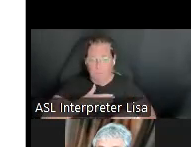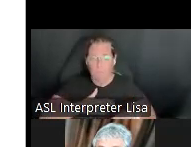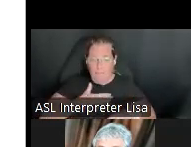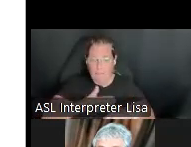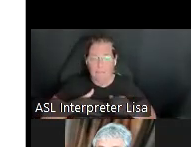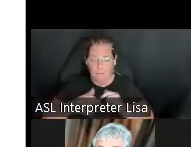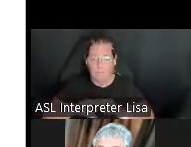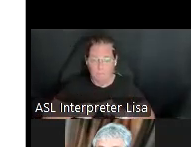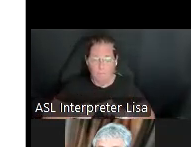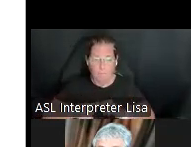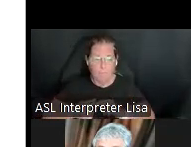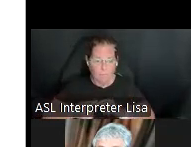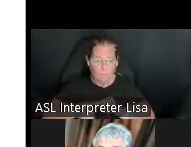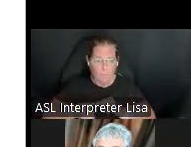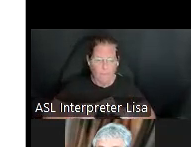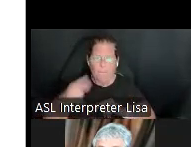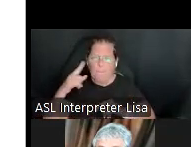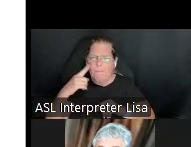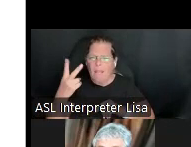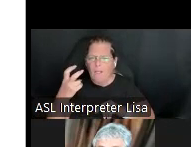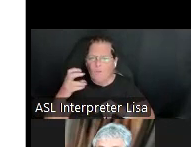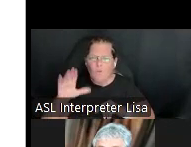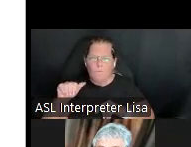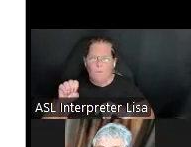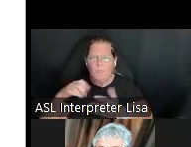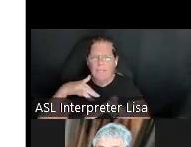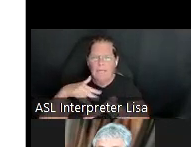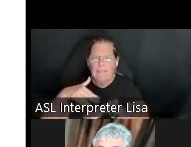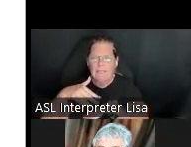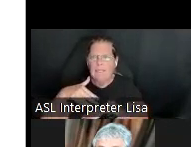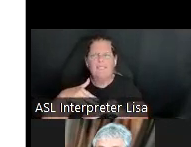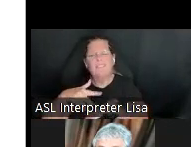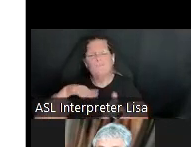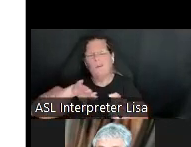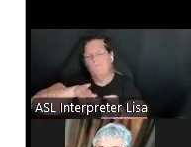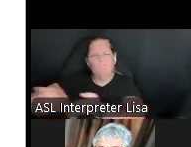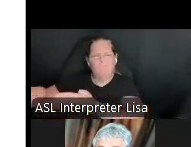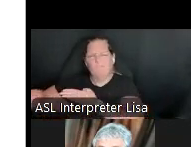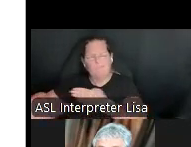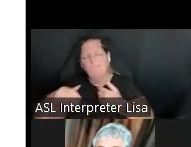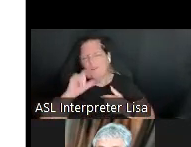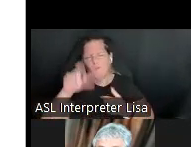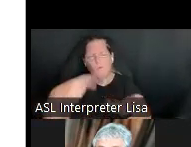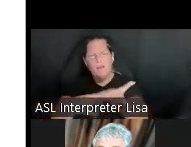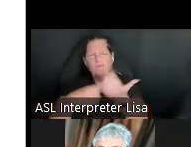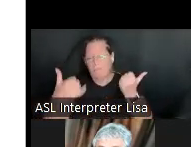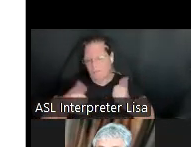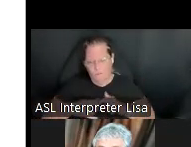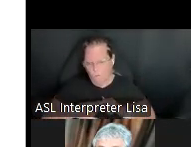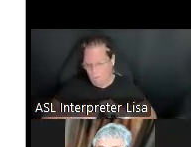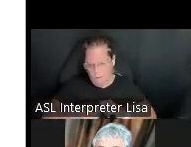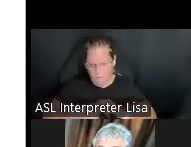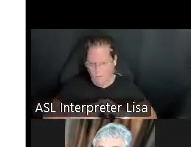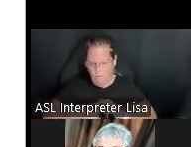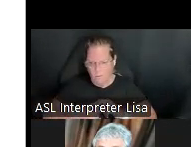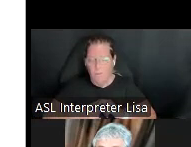past these. I think there were 2 other case studies, which we do not have to cover today. If you could just